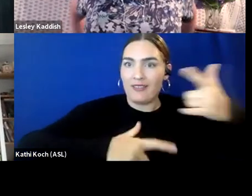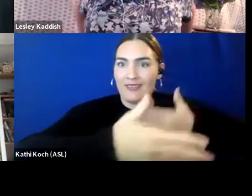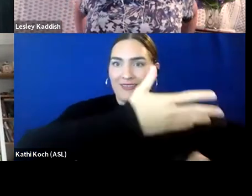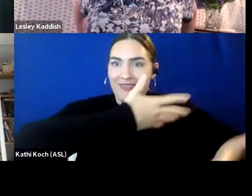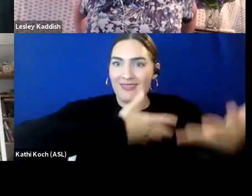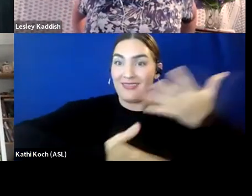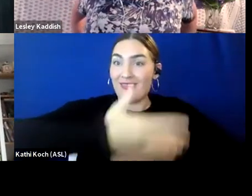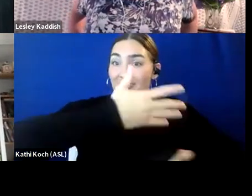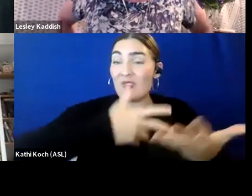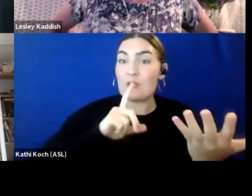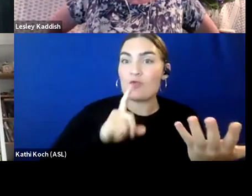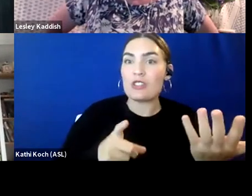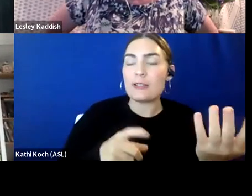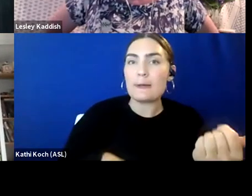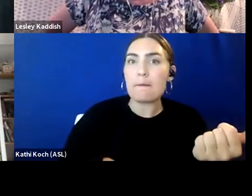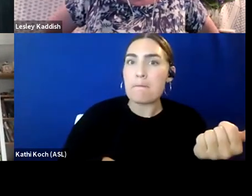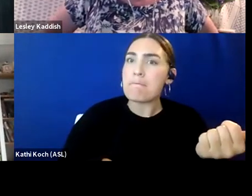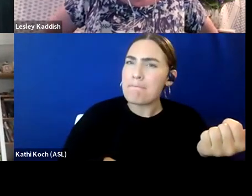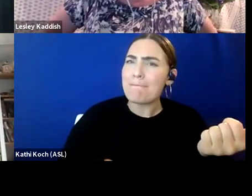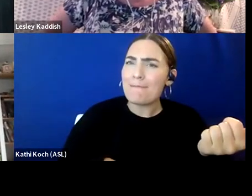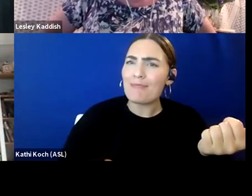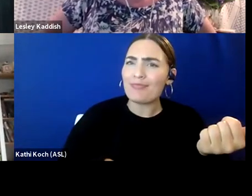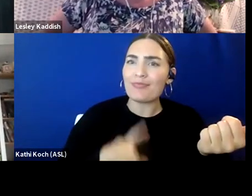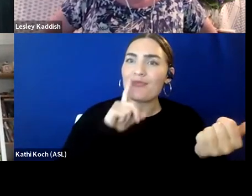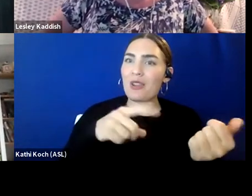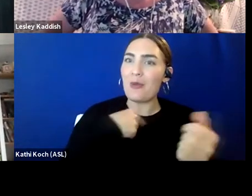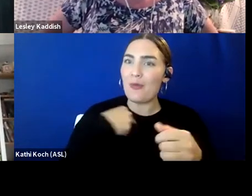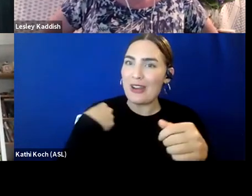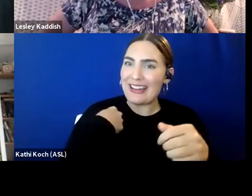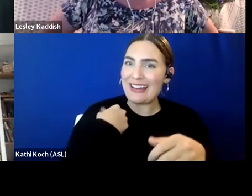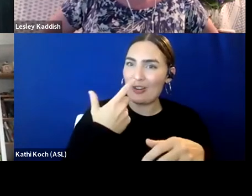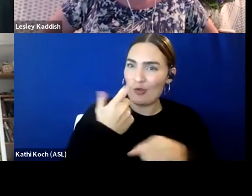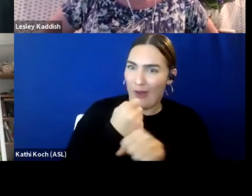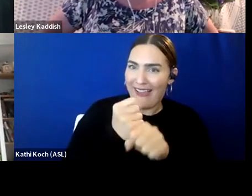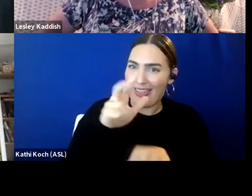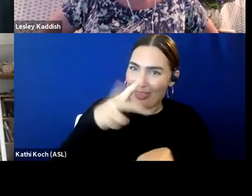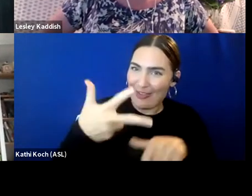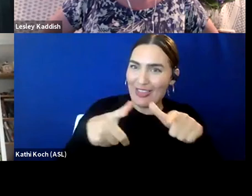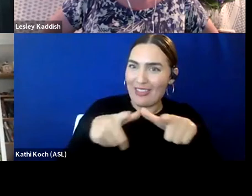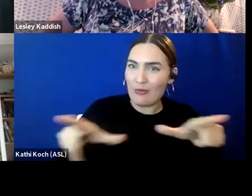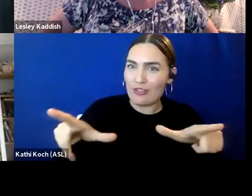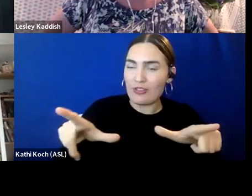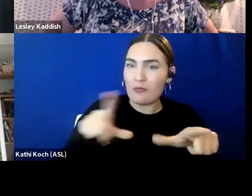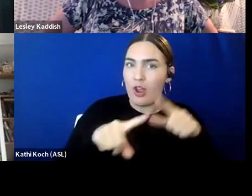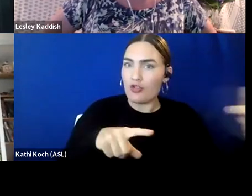yeah, we sort of made this third language together. But again, she also gave me permission to now